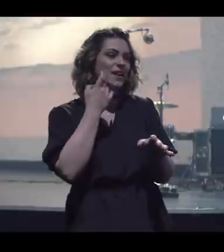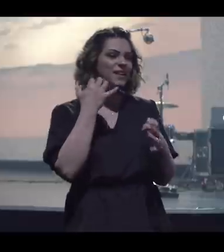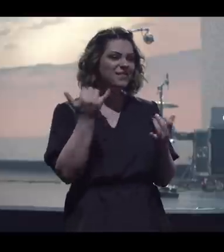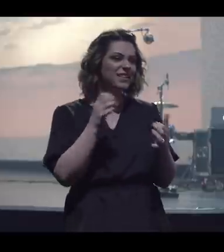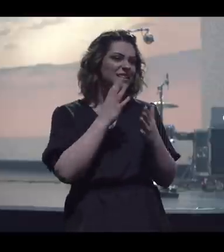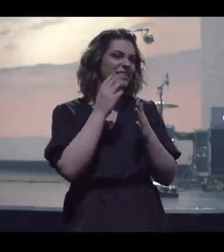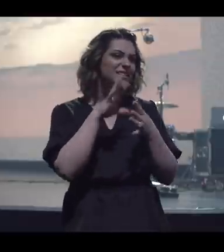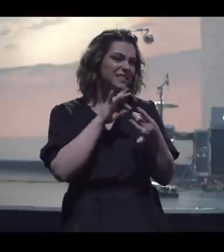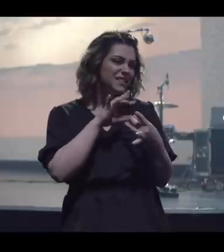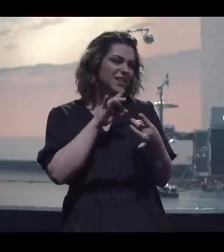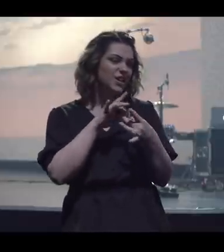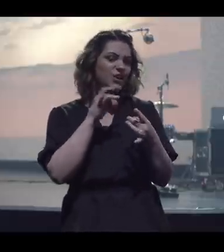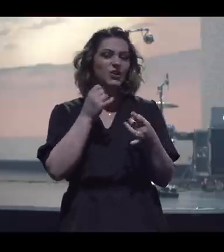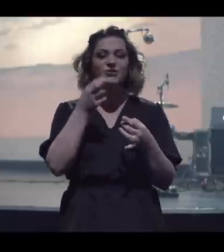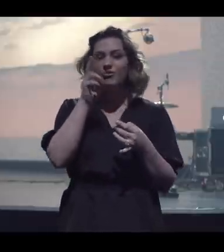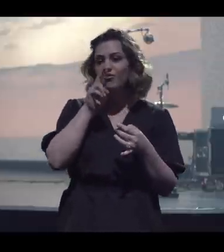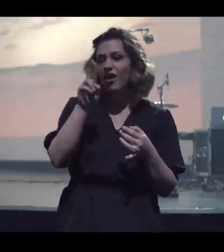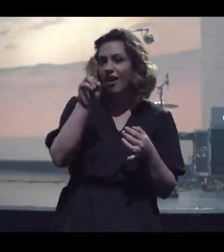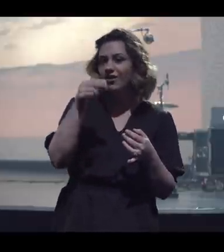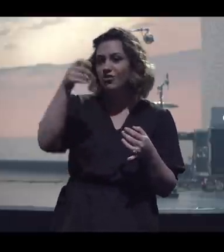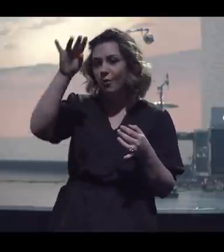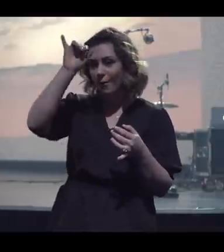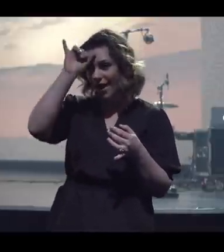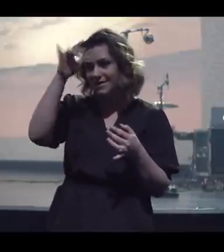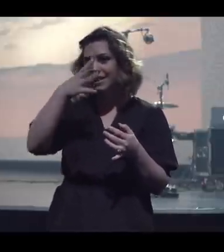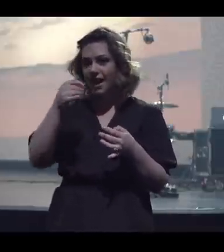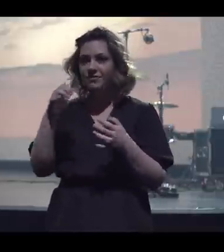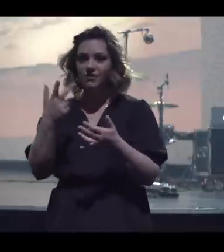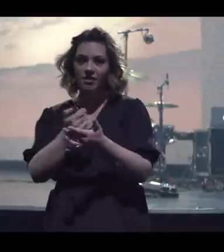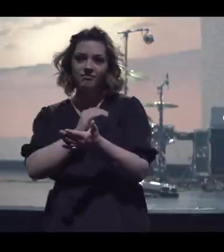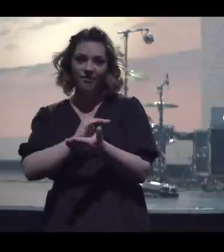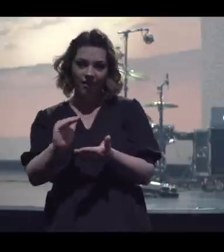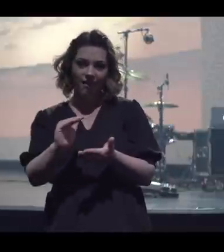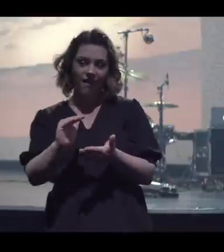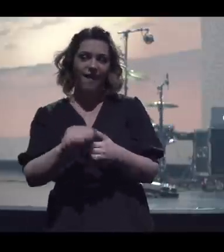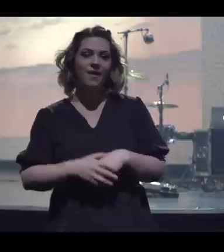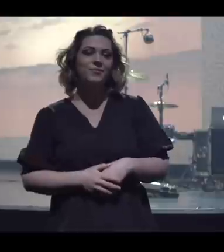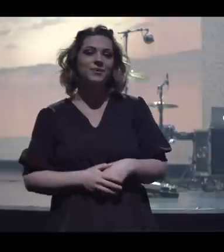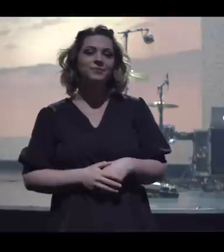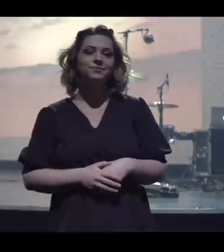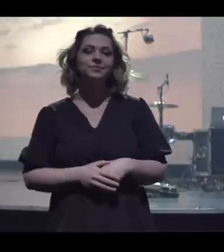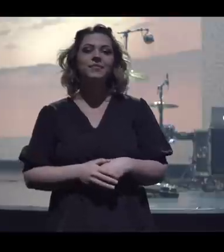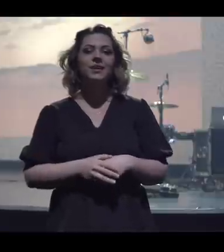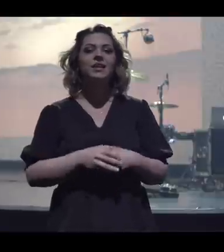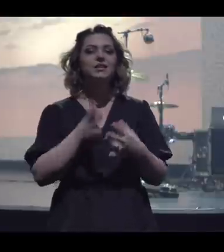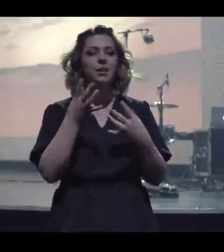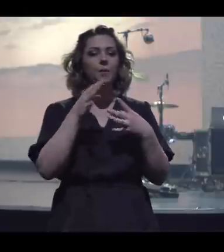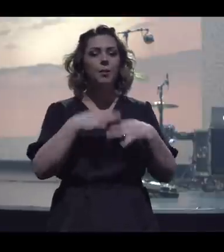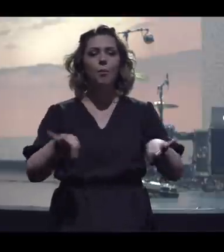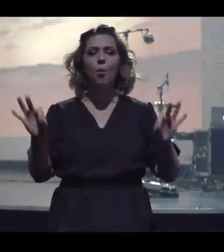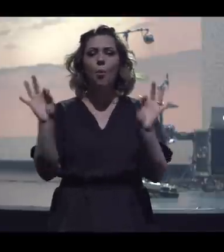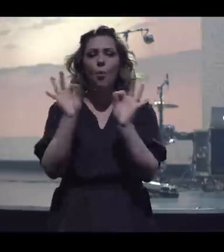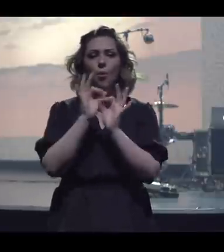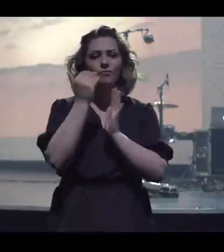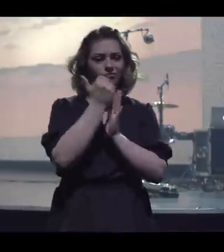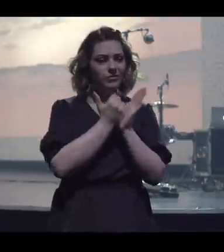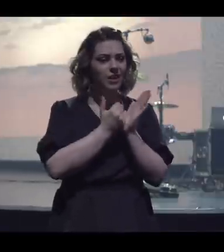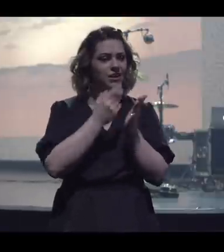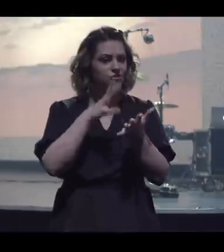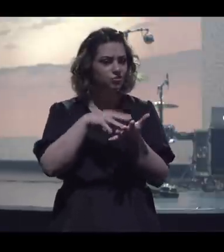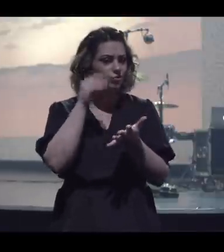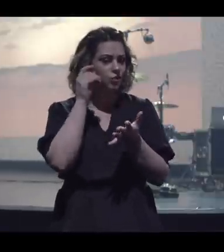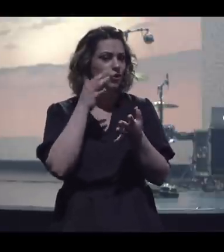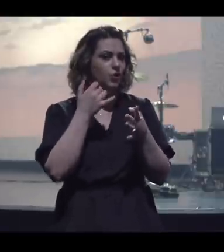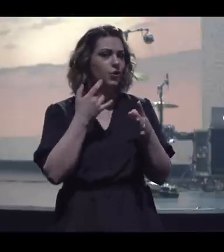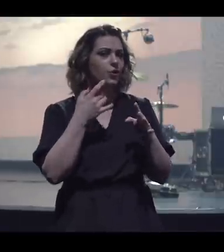the Rhino, the Bison, and the Lamb. There's some important lessons to learn from animals about growing our